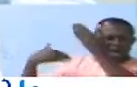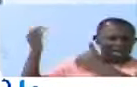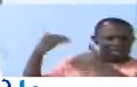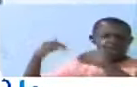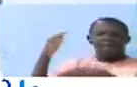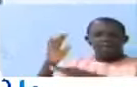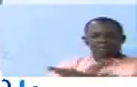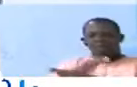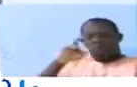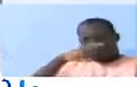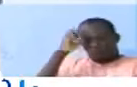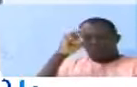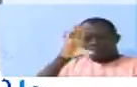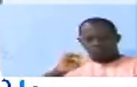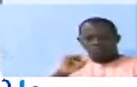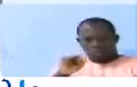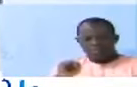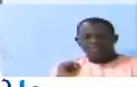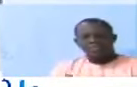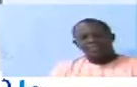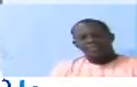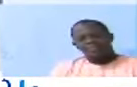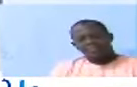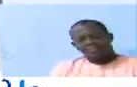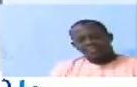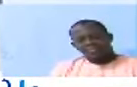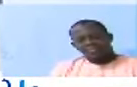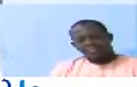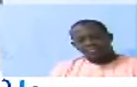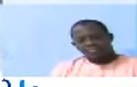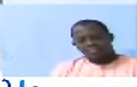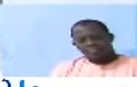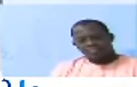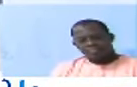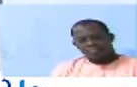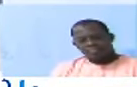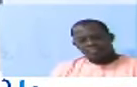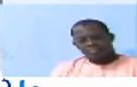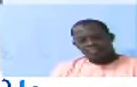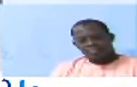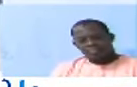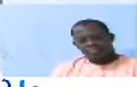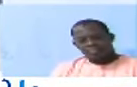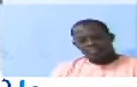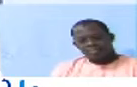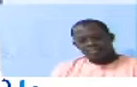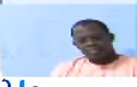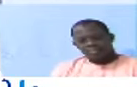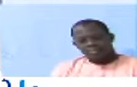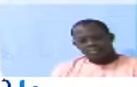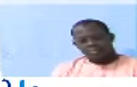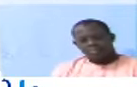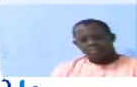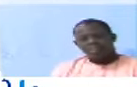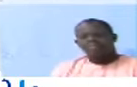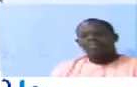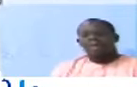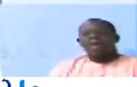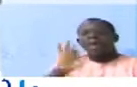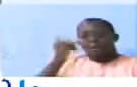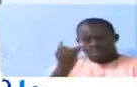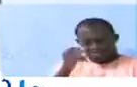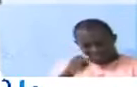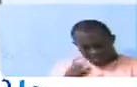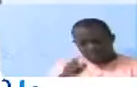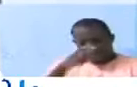mdo kote ikami yanke nukomando. Ina mdo kote ngandi mbalundi minna ila karambundafa na nukumastala. That's the